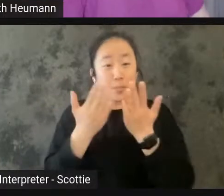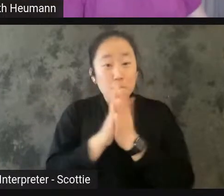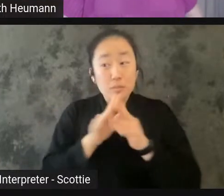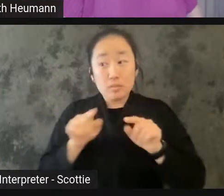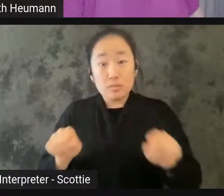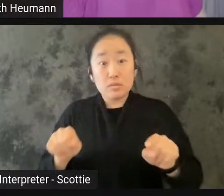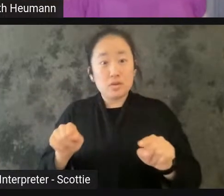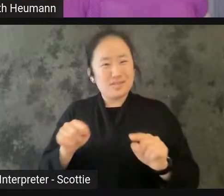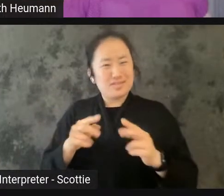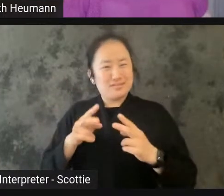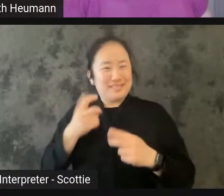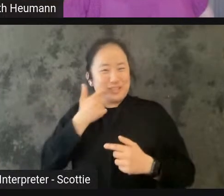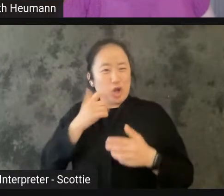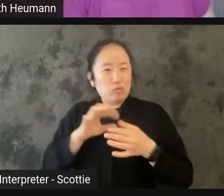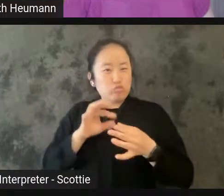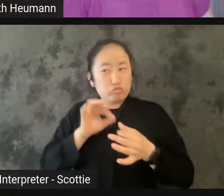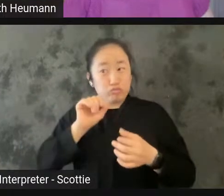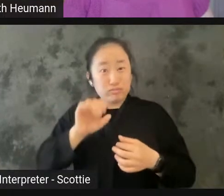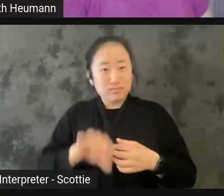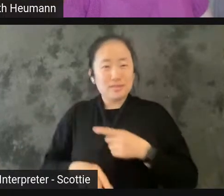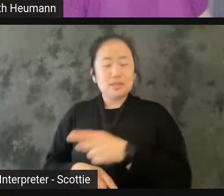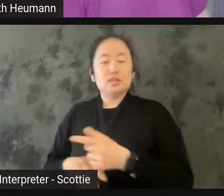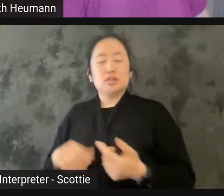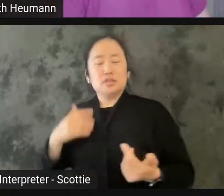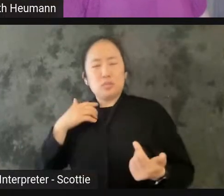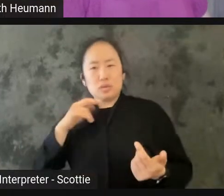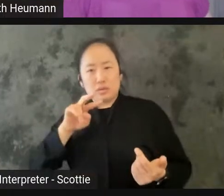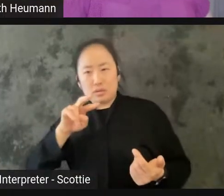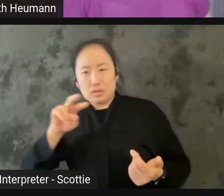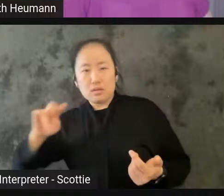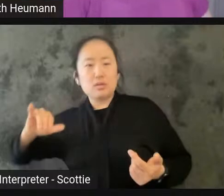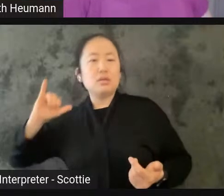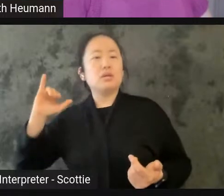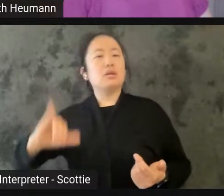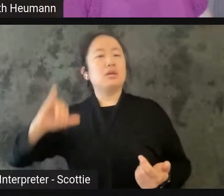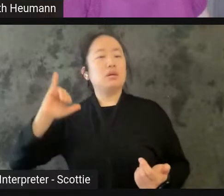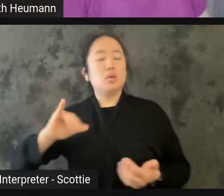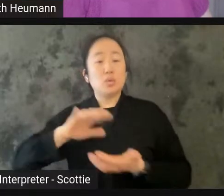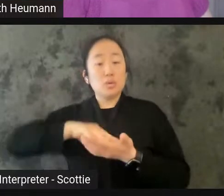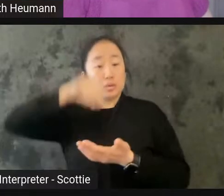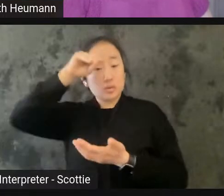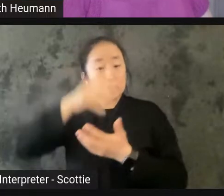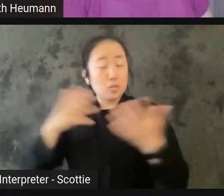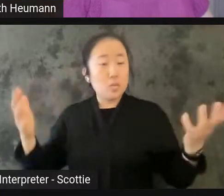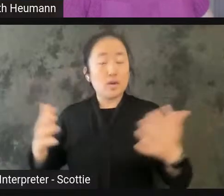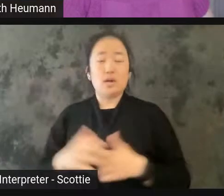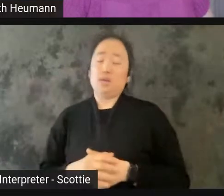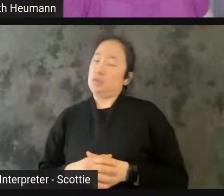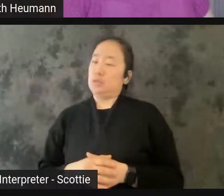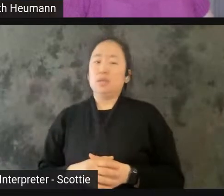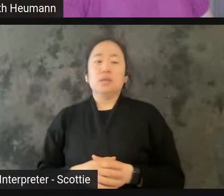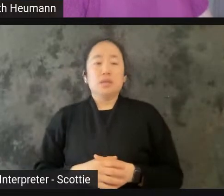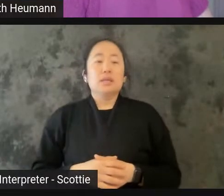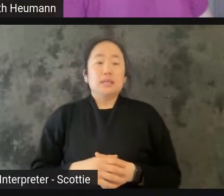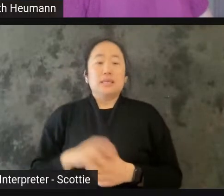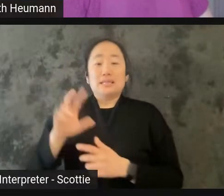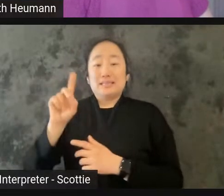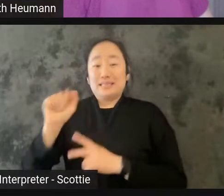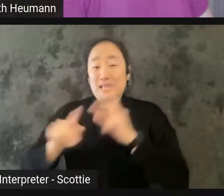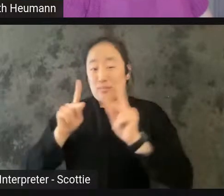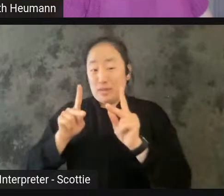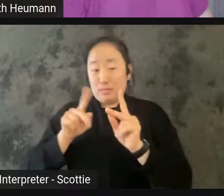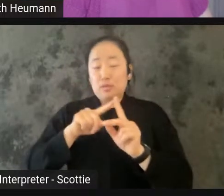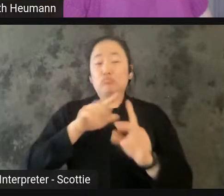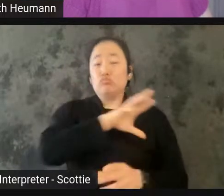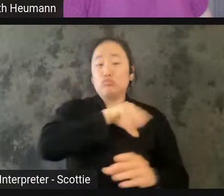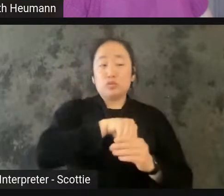is how disabled people, both veterans after the Second World War, of whom